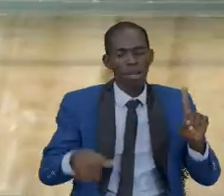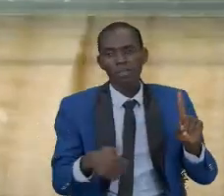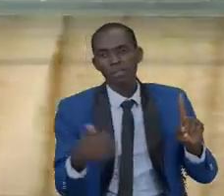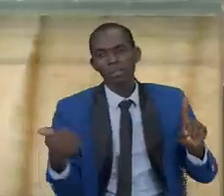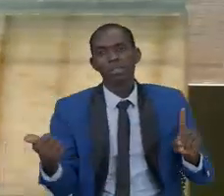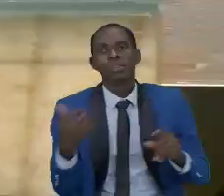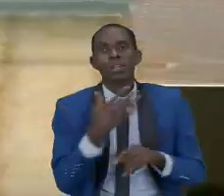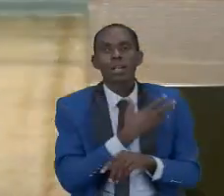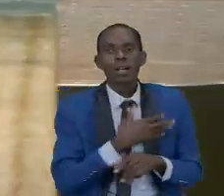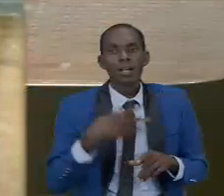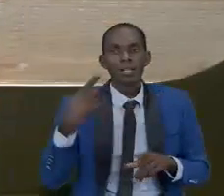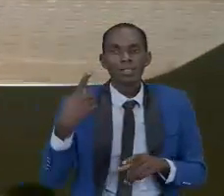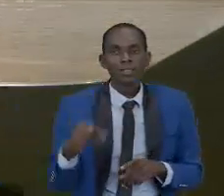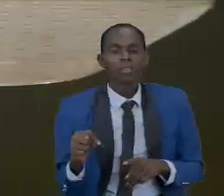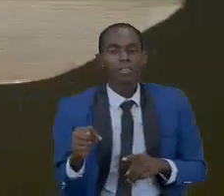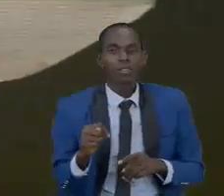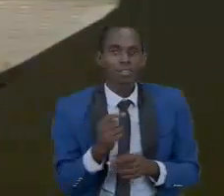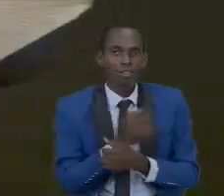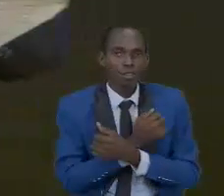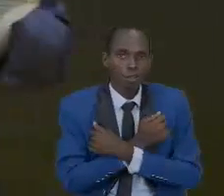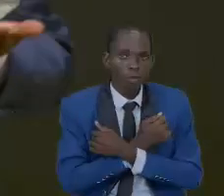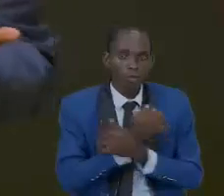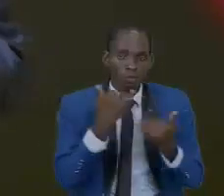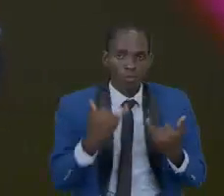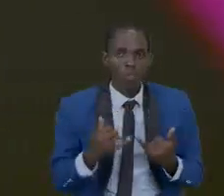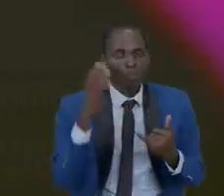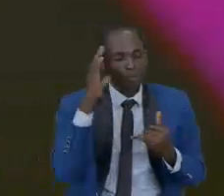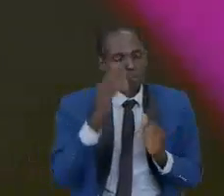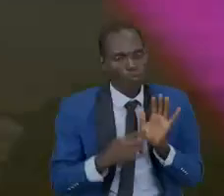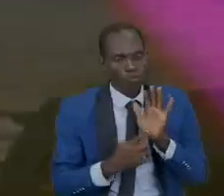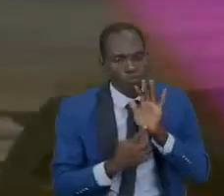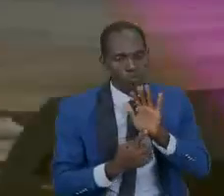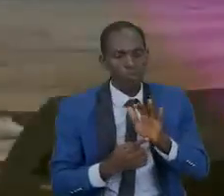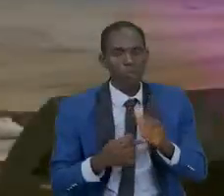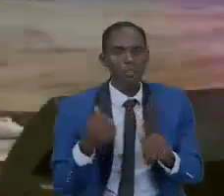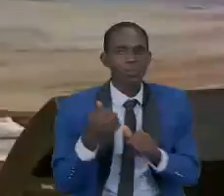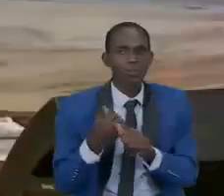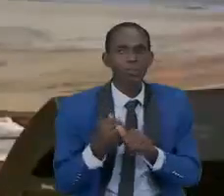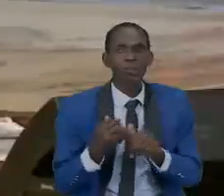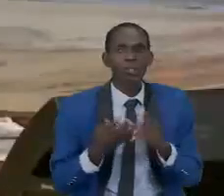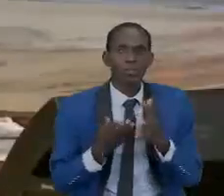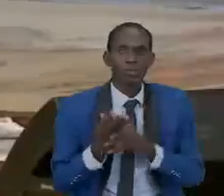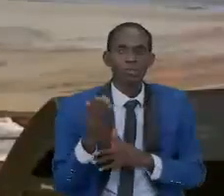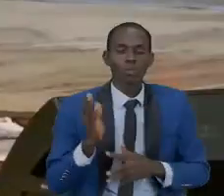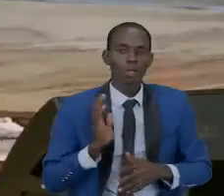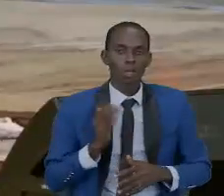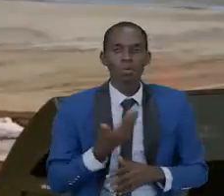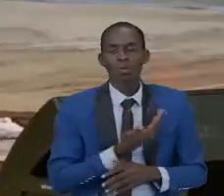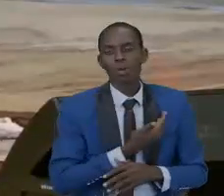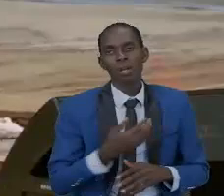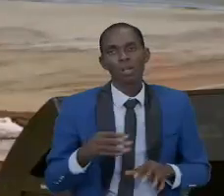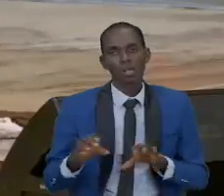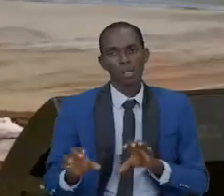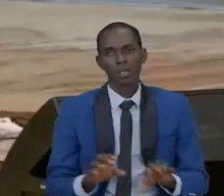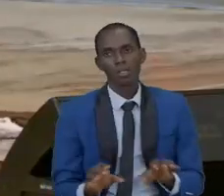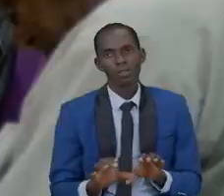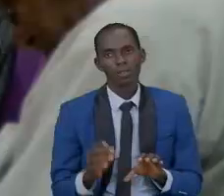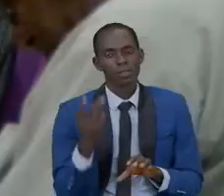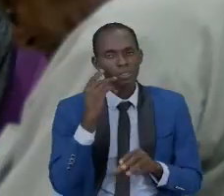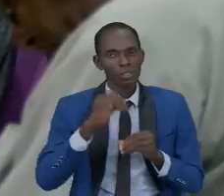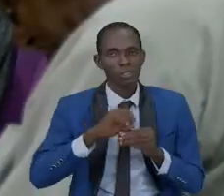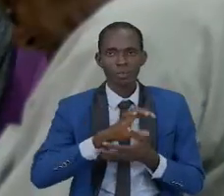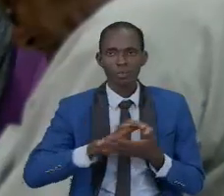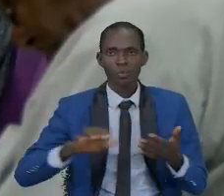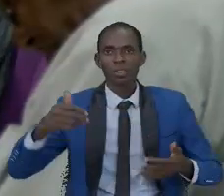and the love now will reveal itself by their actions we have look at verse 13 there